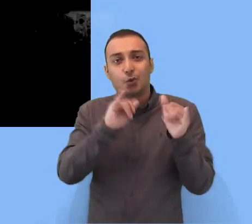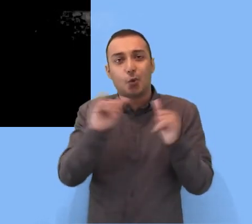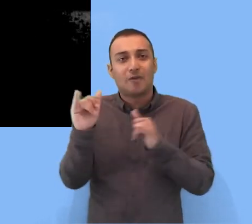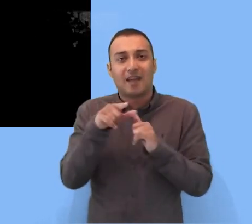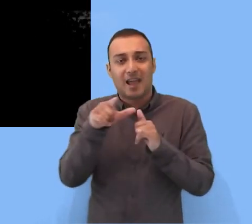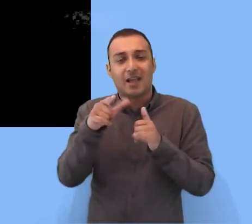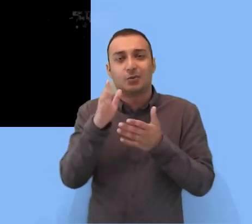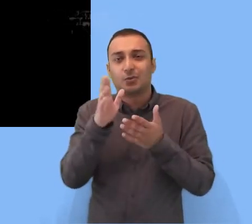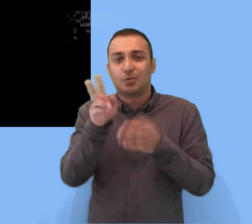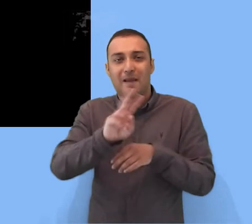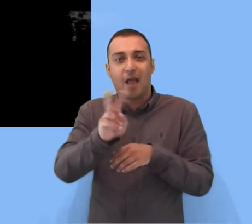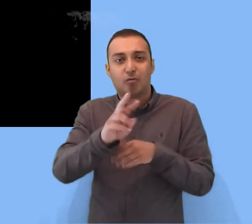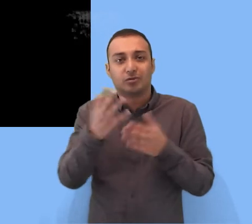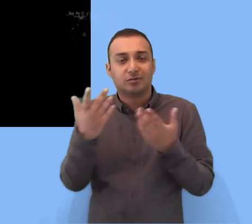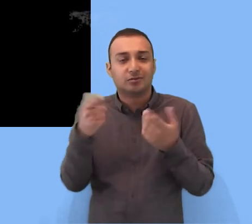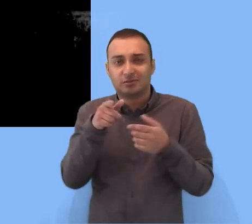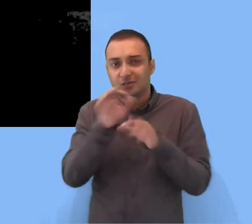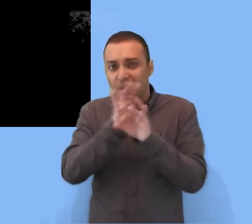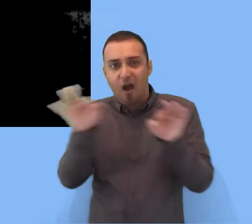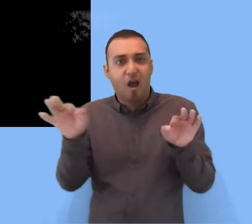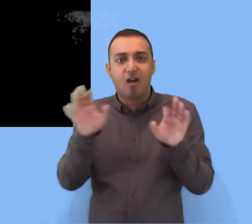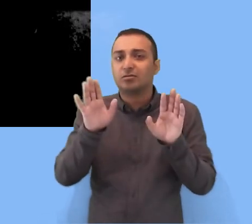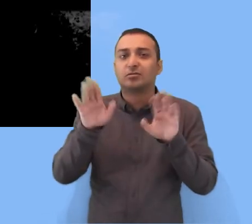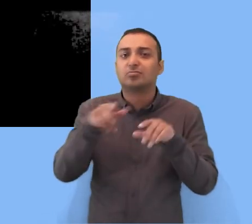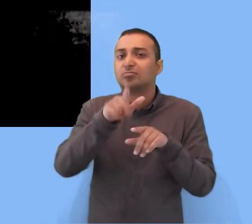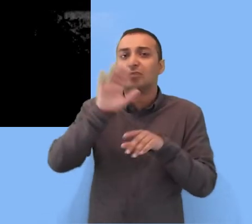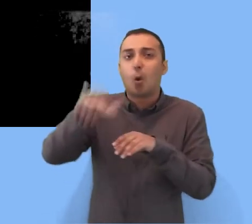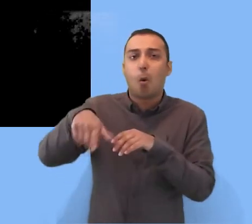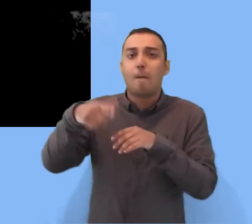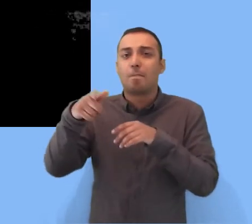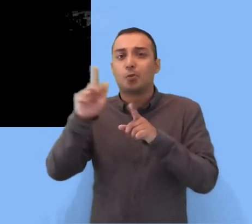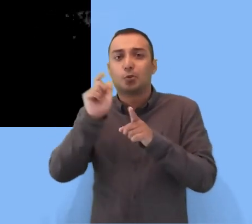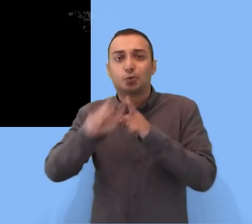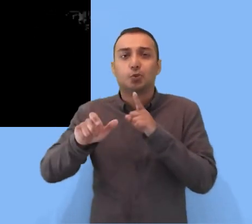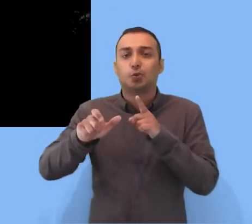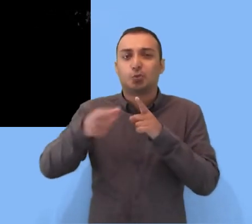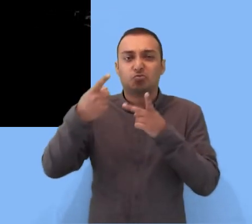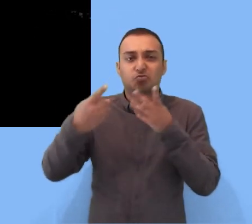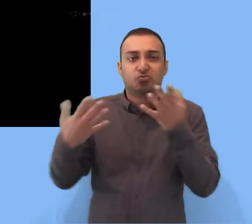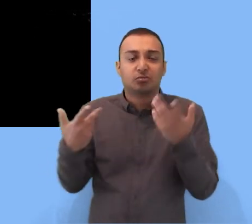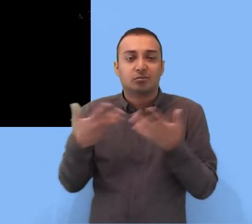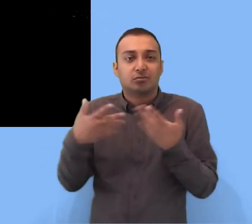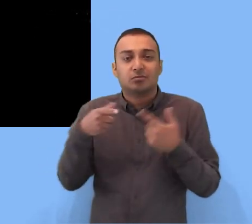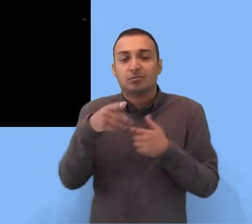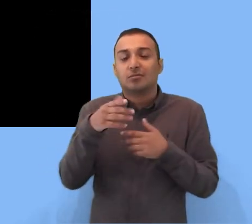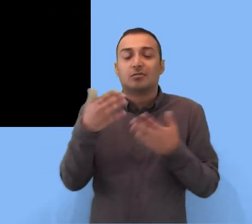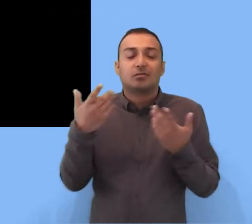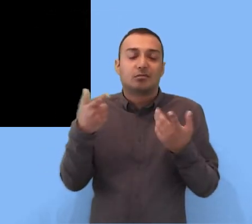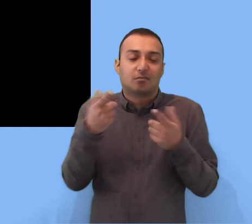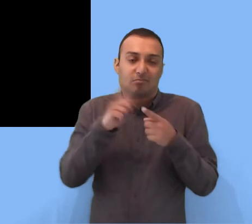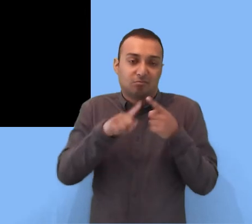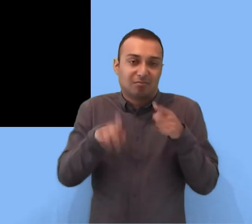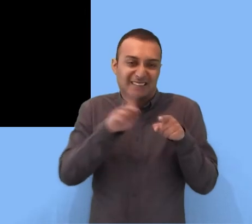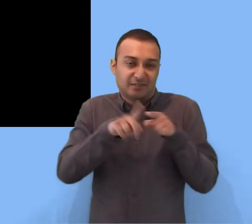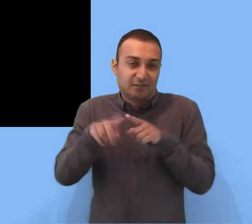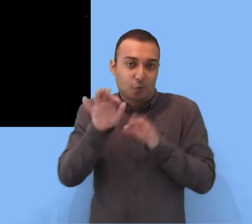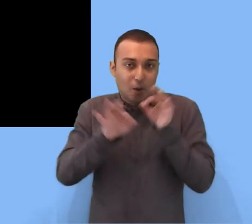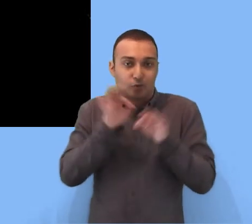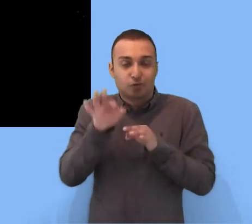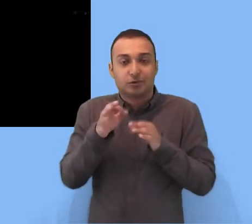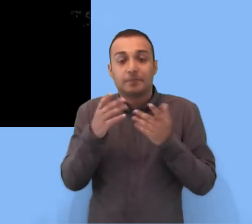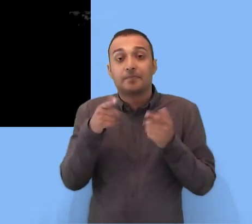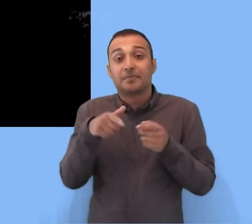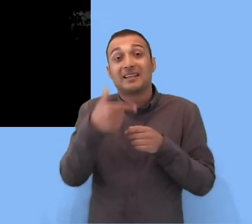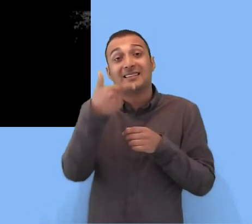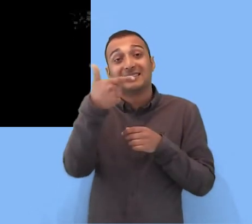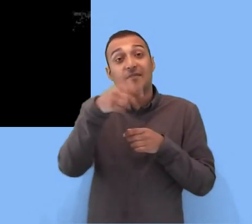said, what is it you do at home, and various questions you can imagine what you might put in a parent survey. And they had 7% of